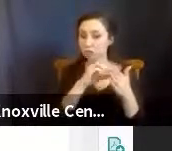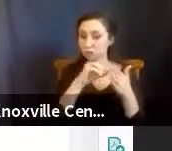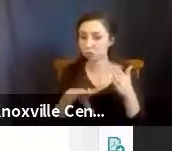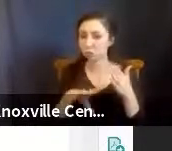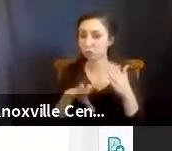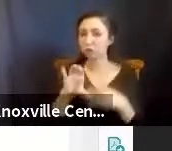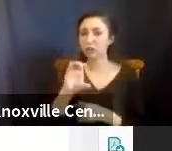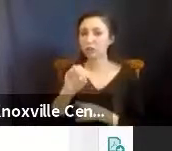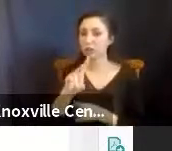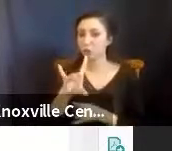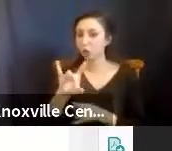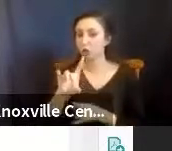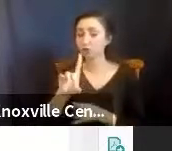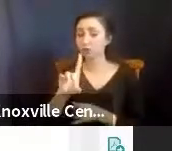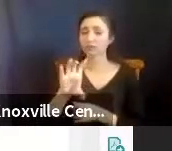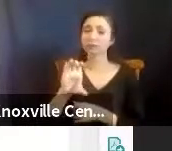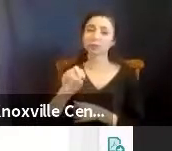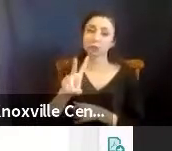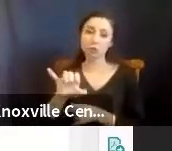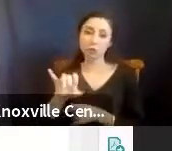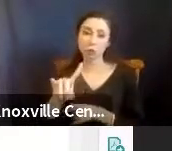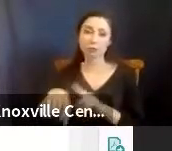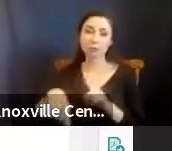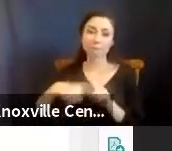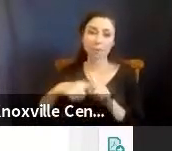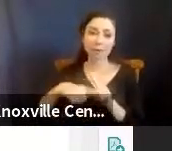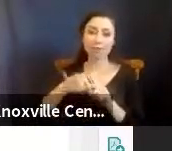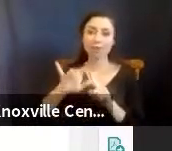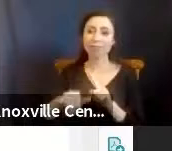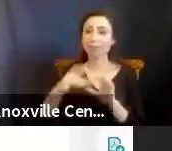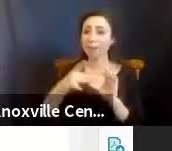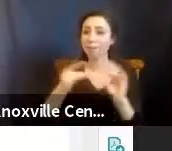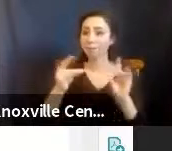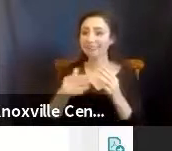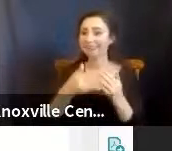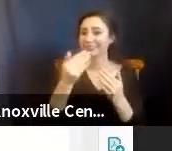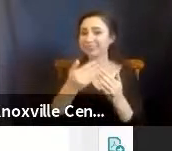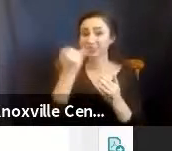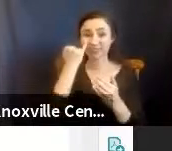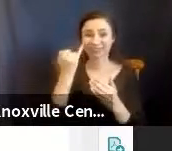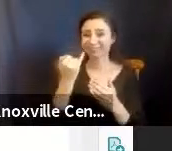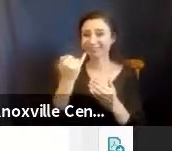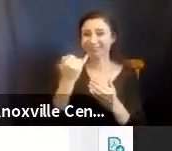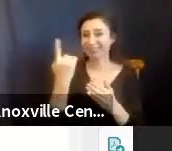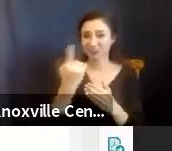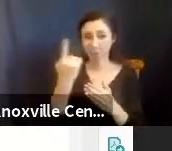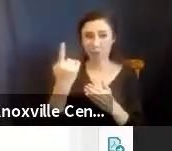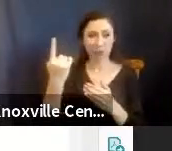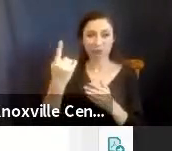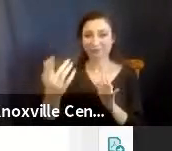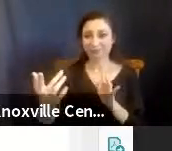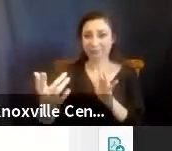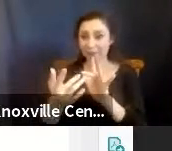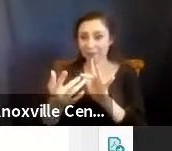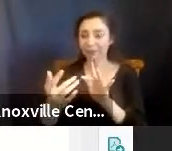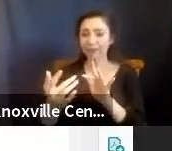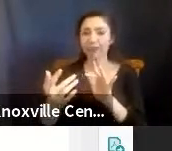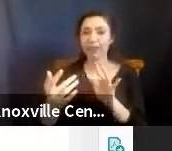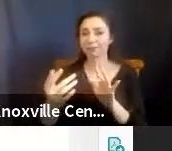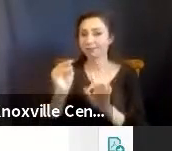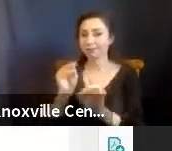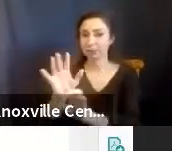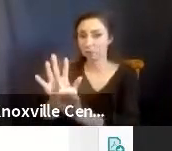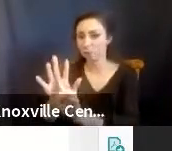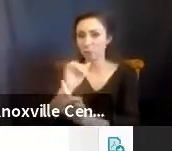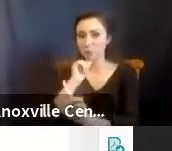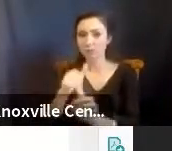That seems to be probably, that message is easier to send. But if they're simply a contact and they're mixing in the